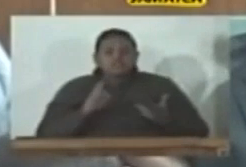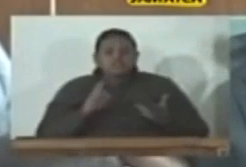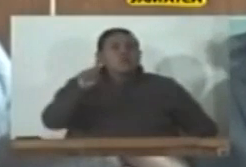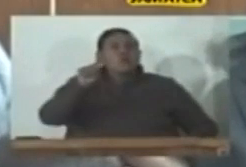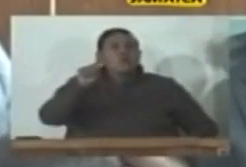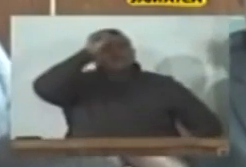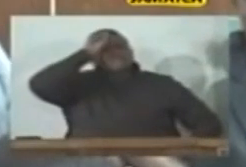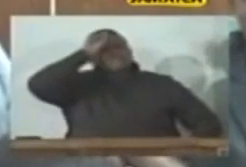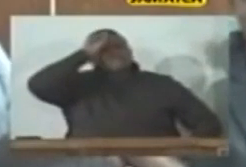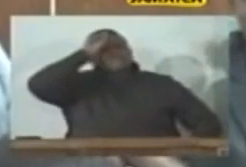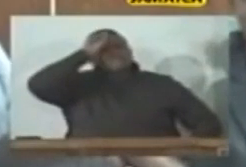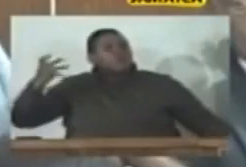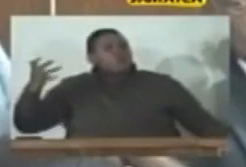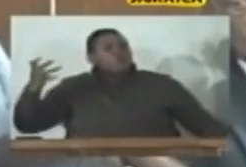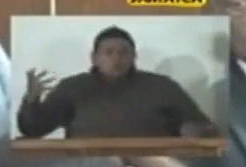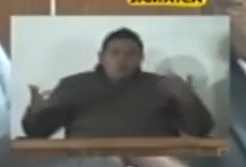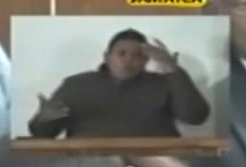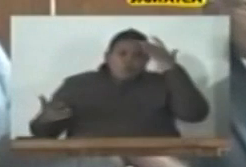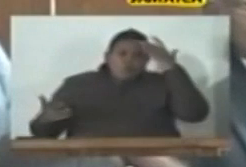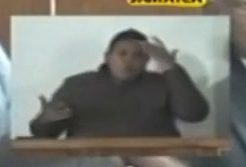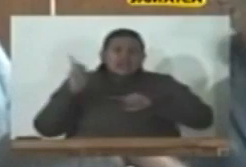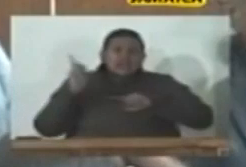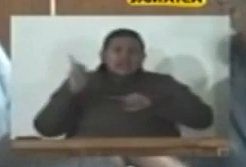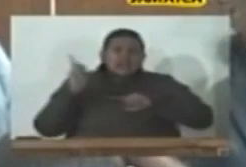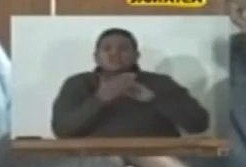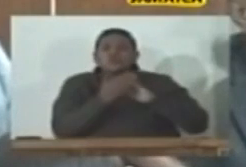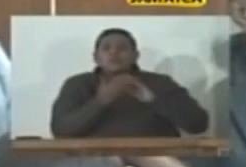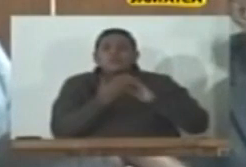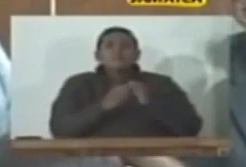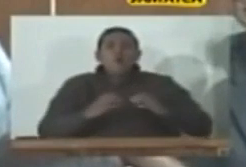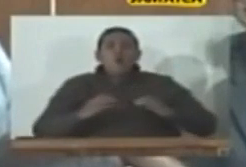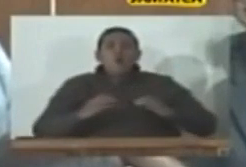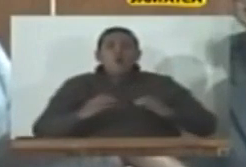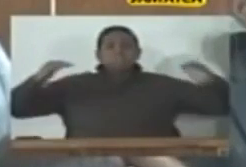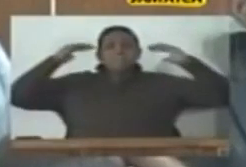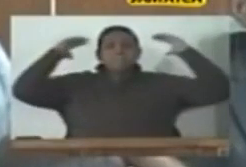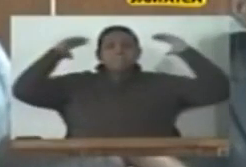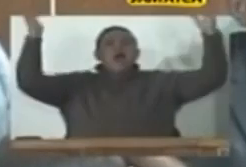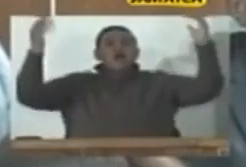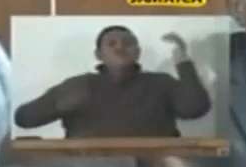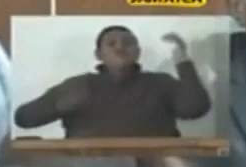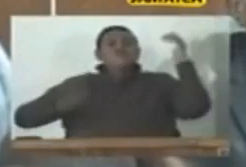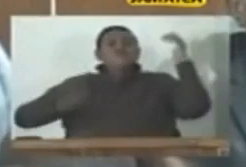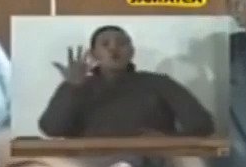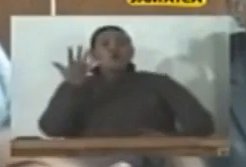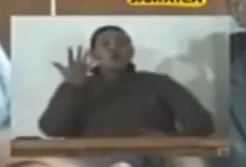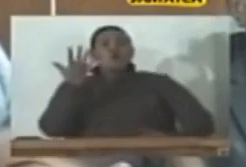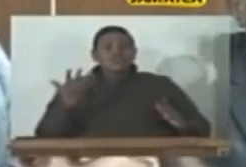of growth, without which there can really be no prosperity for our people?